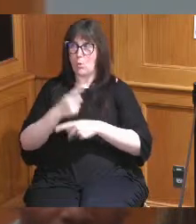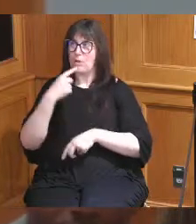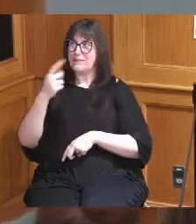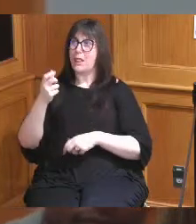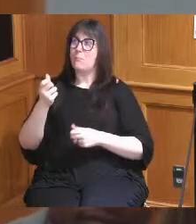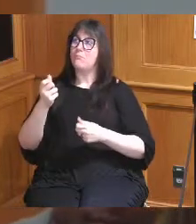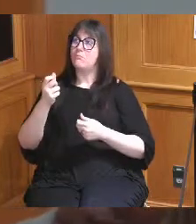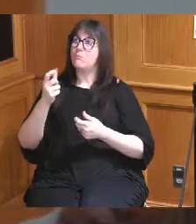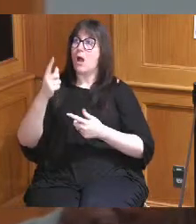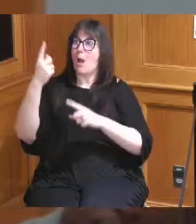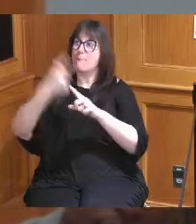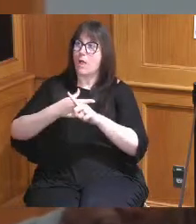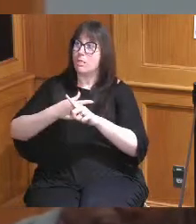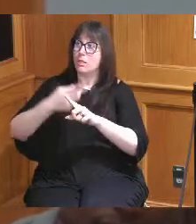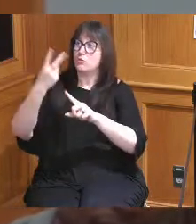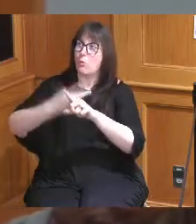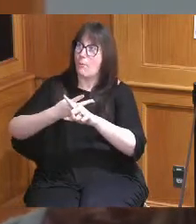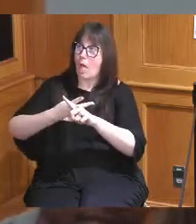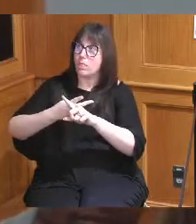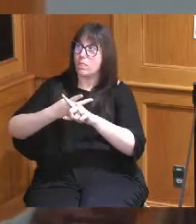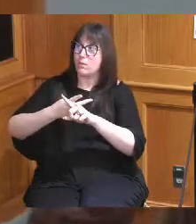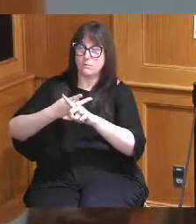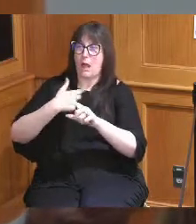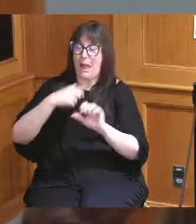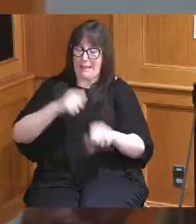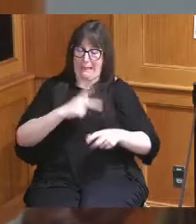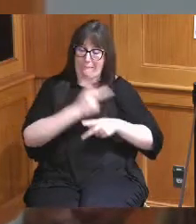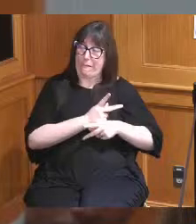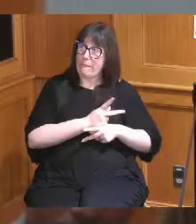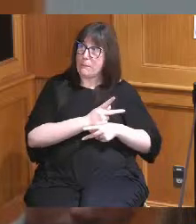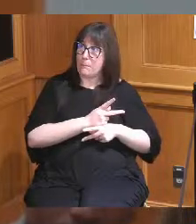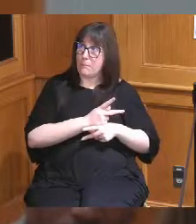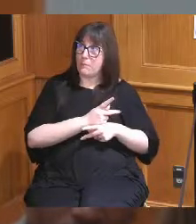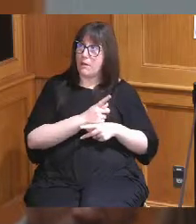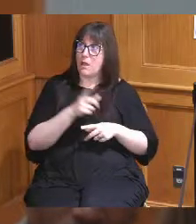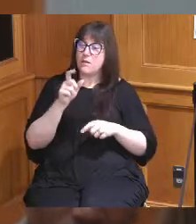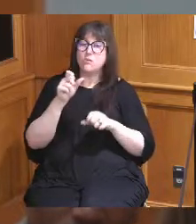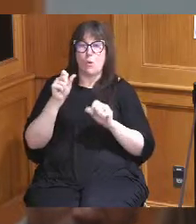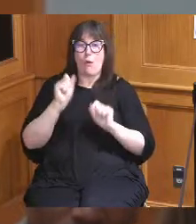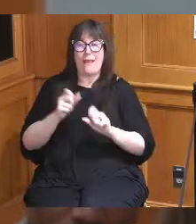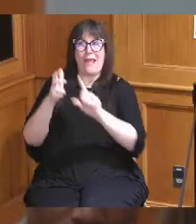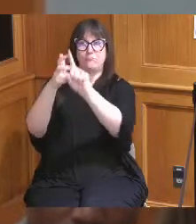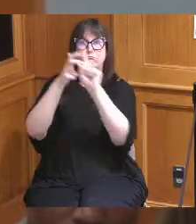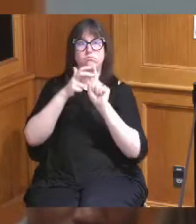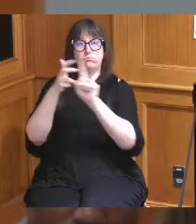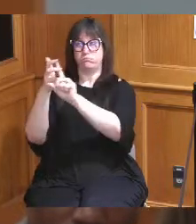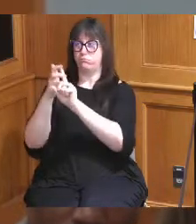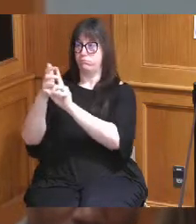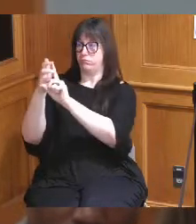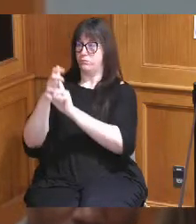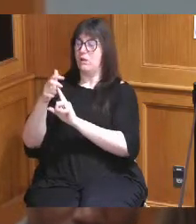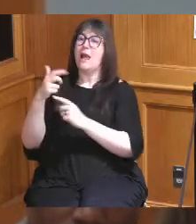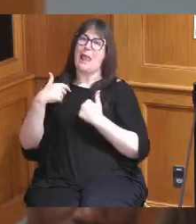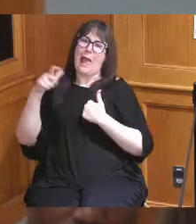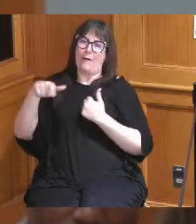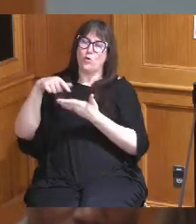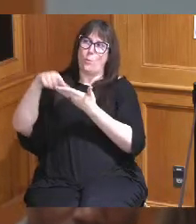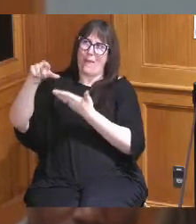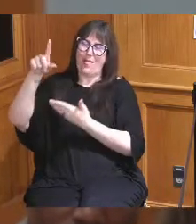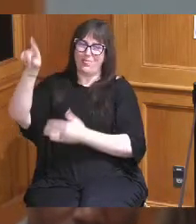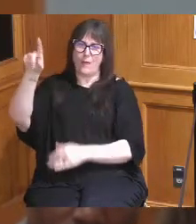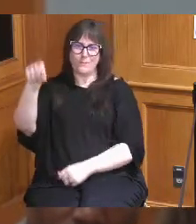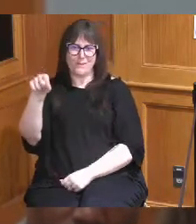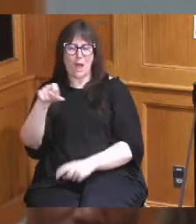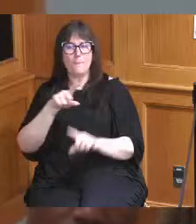Hey, can I have them for a month? Can I have them for 2 months? So I can get these guys, and they can come work for me. And of course, I had to pay Denier for them, but that's how I